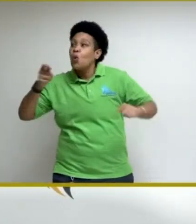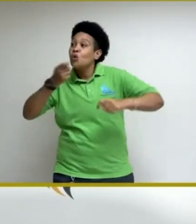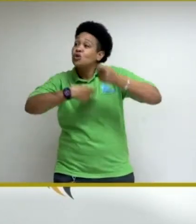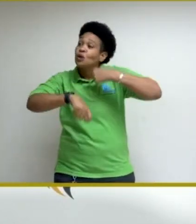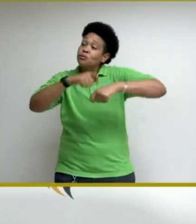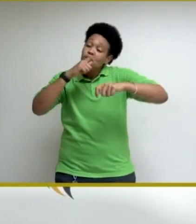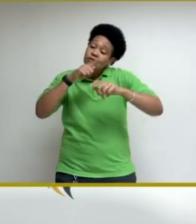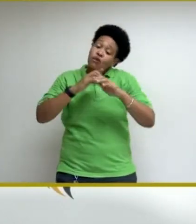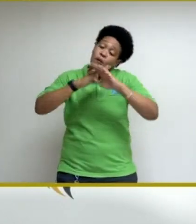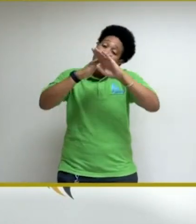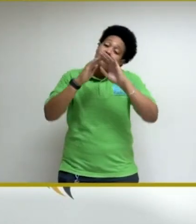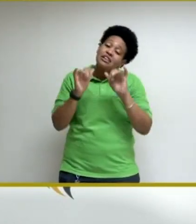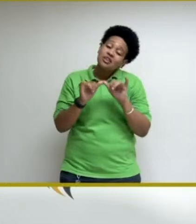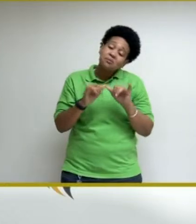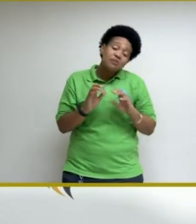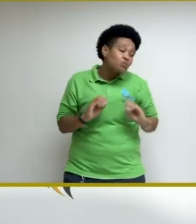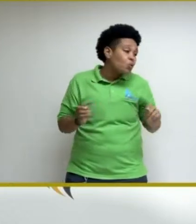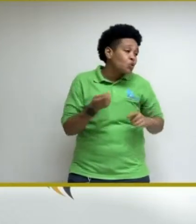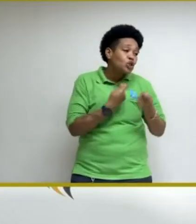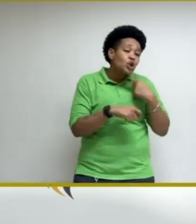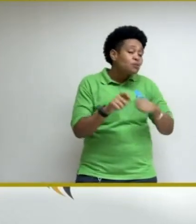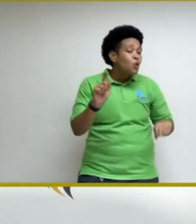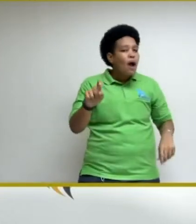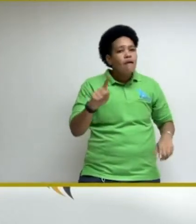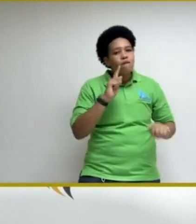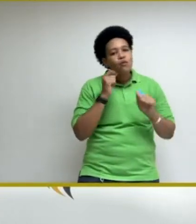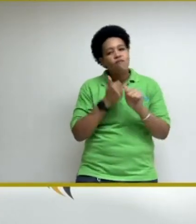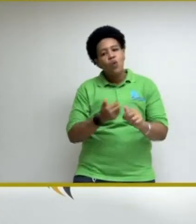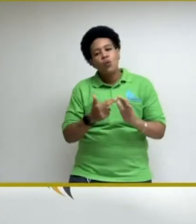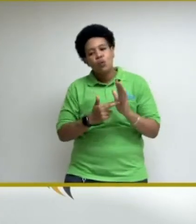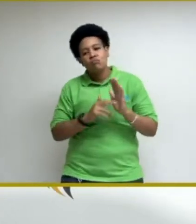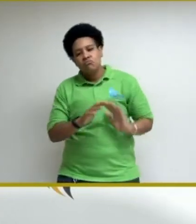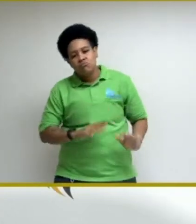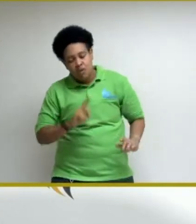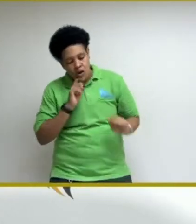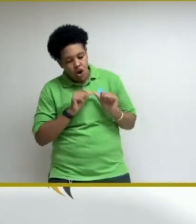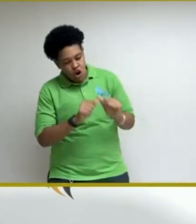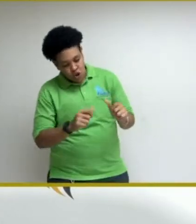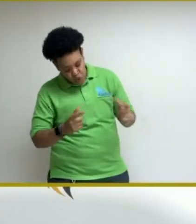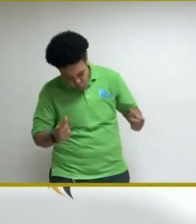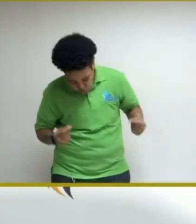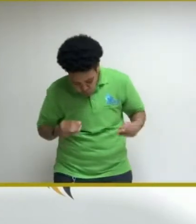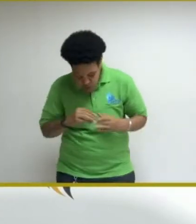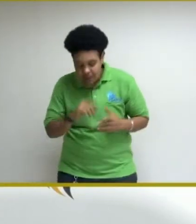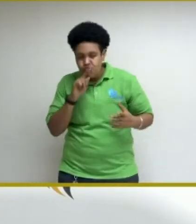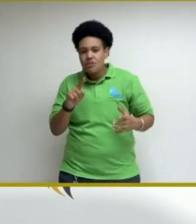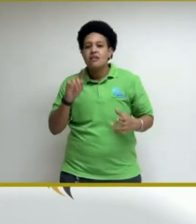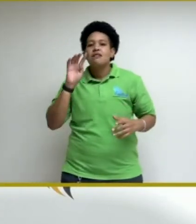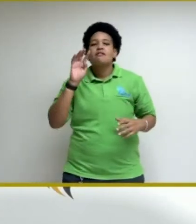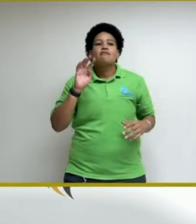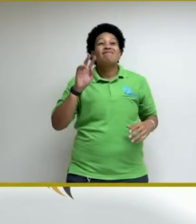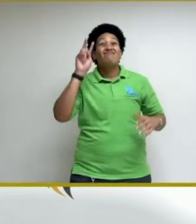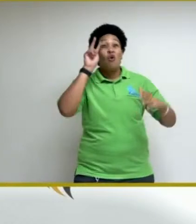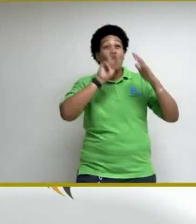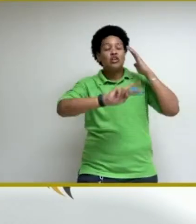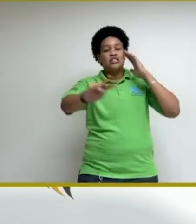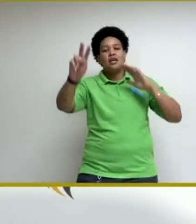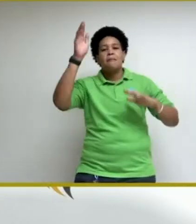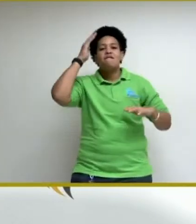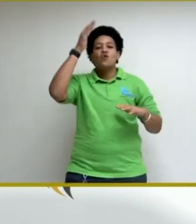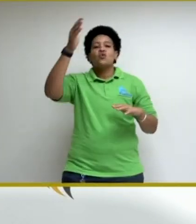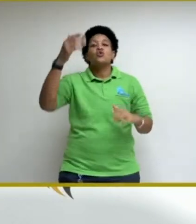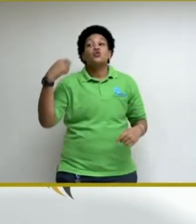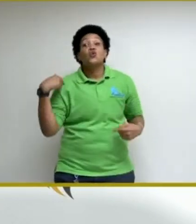prevention measures. We have to adhere to those and continue to do so in the foreseeable future.